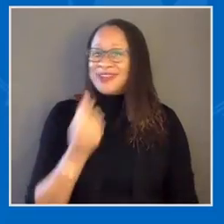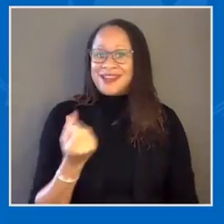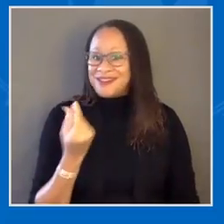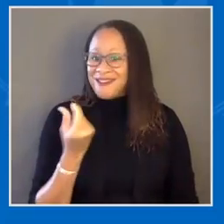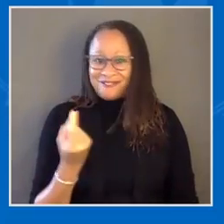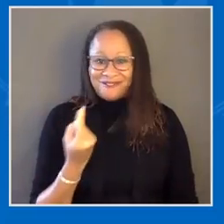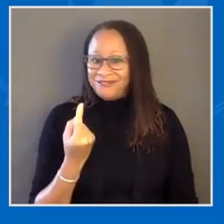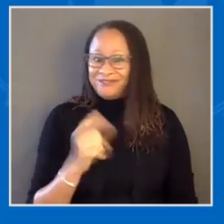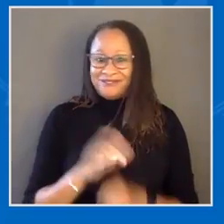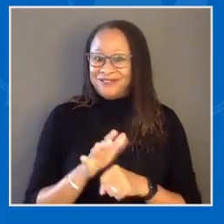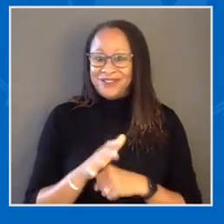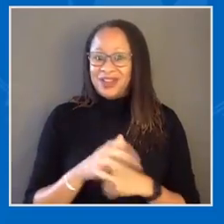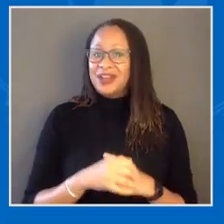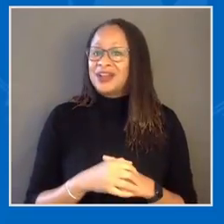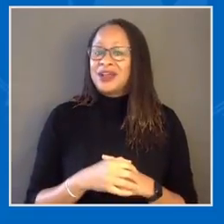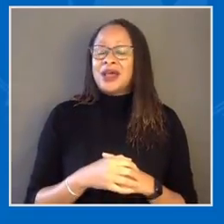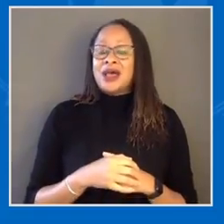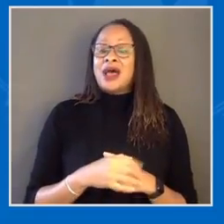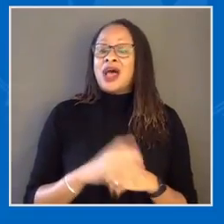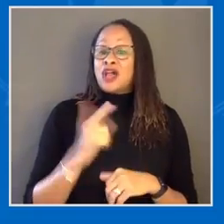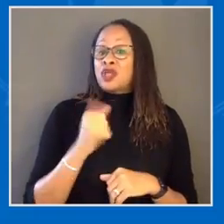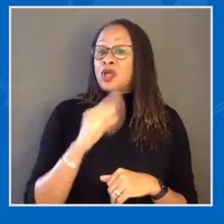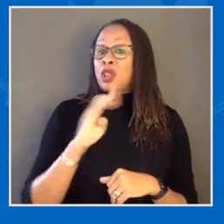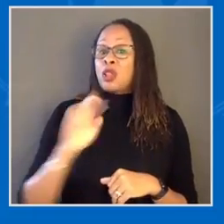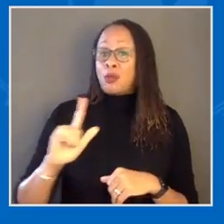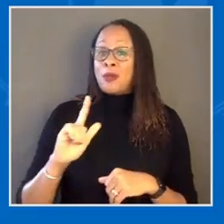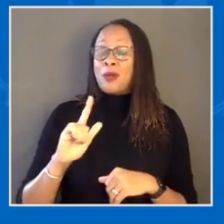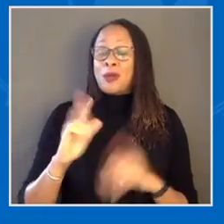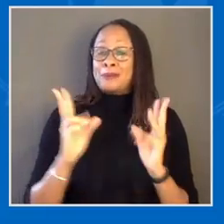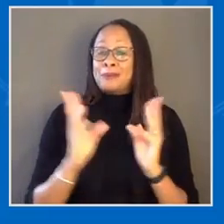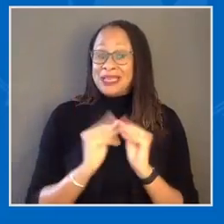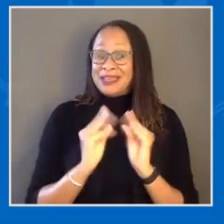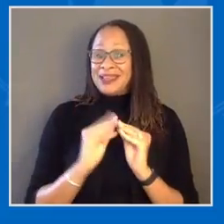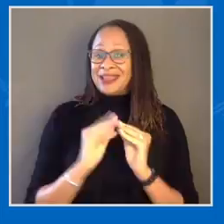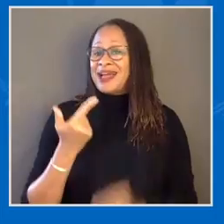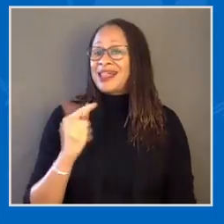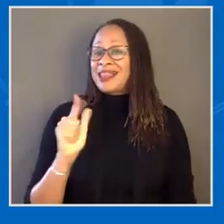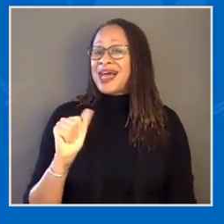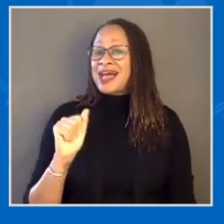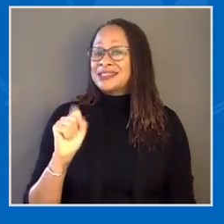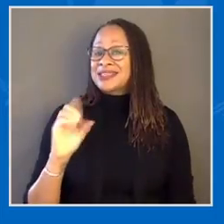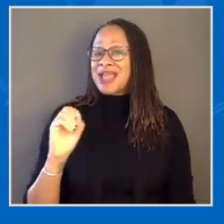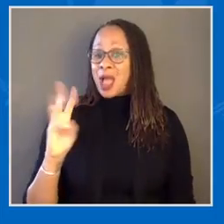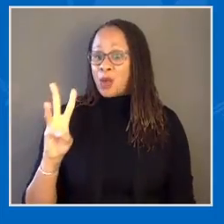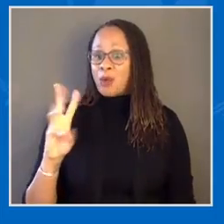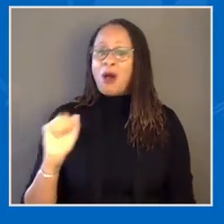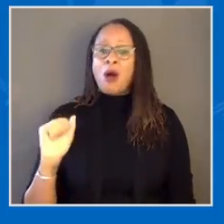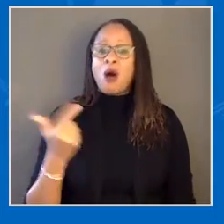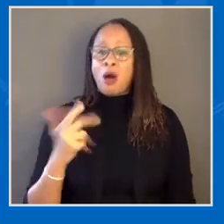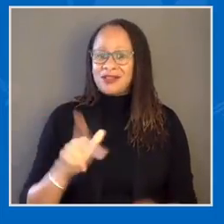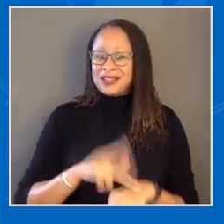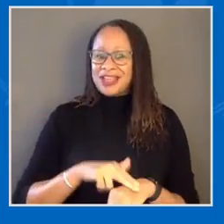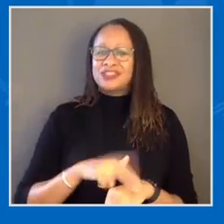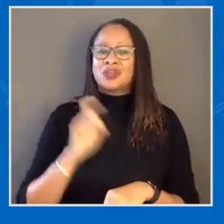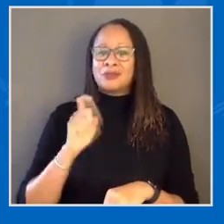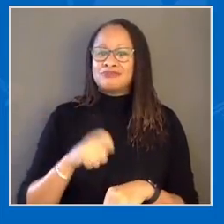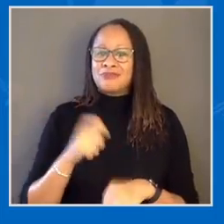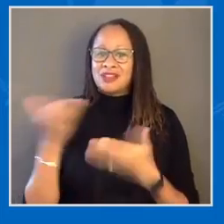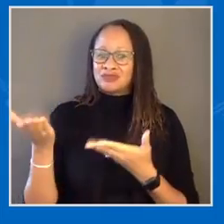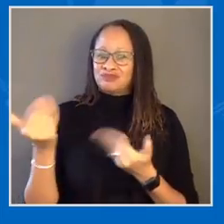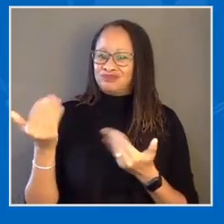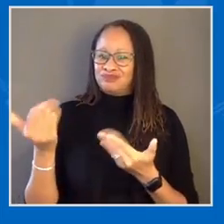the global meeting in Glasgow 1 year from now, all nations must raise ambition